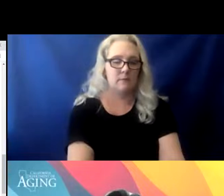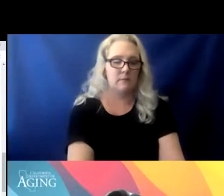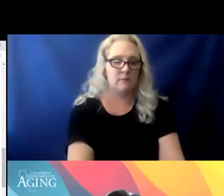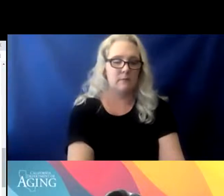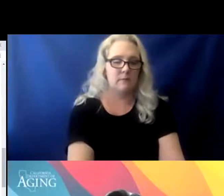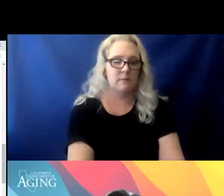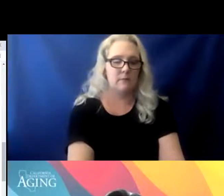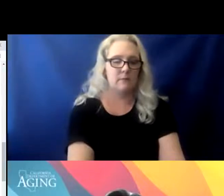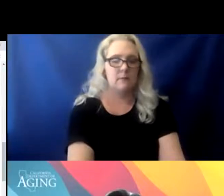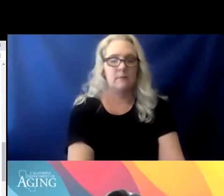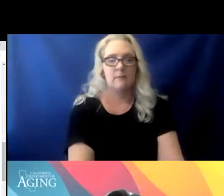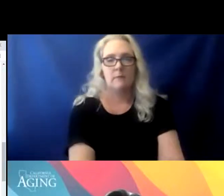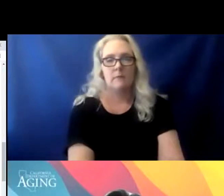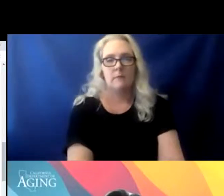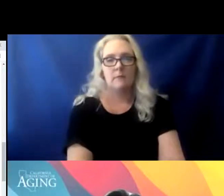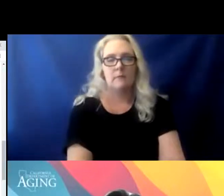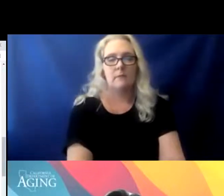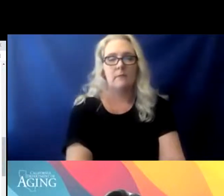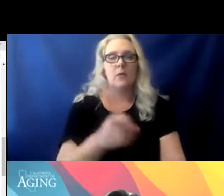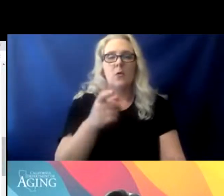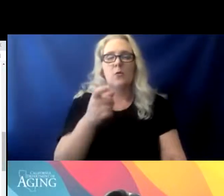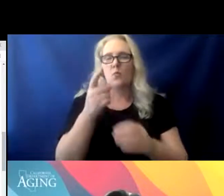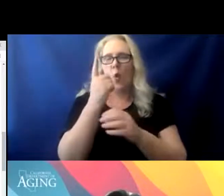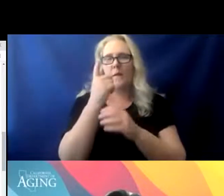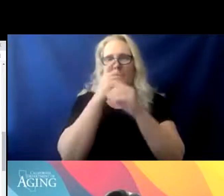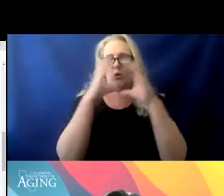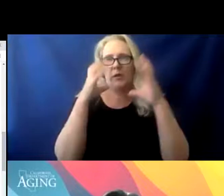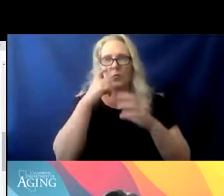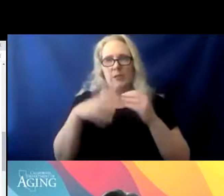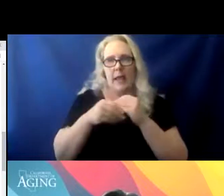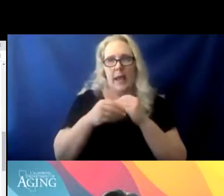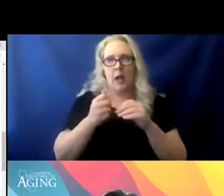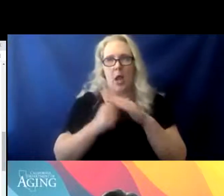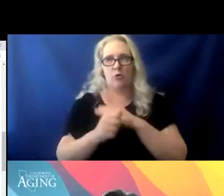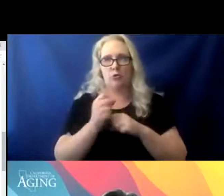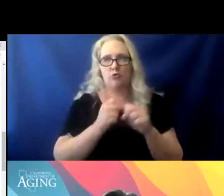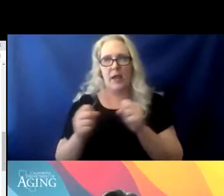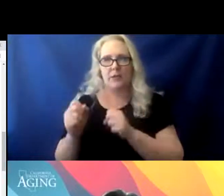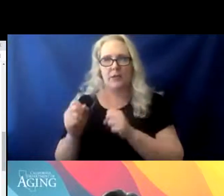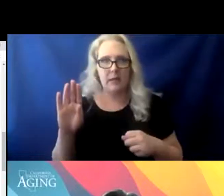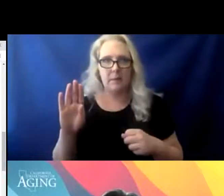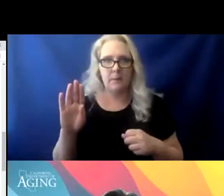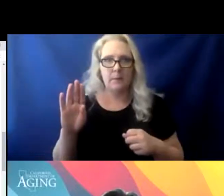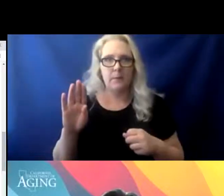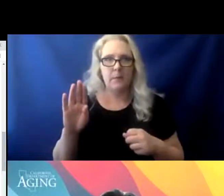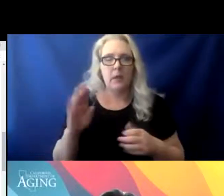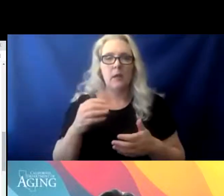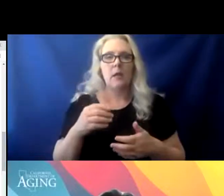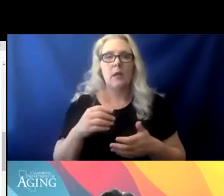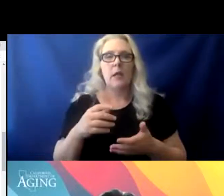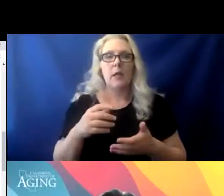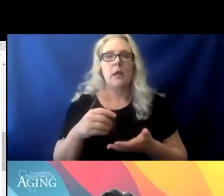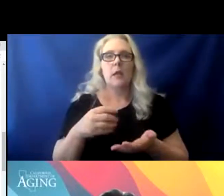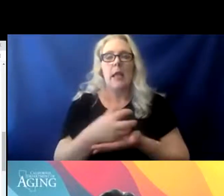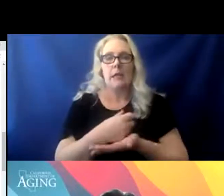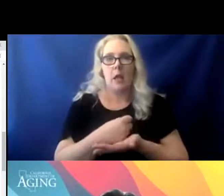measure that we've just added, a visualization that we've just added under Strategy B, Income Security as We Age, on income